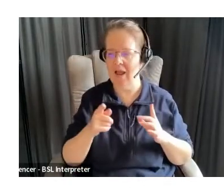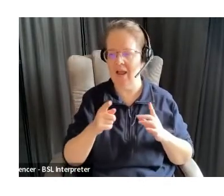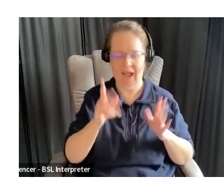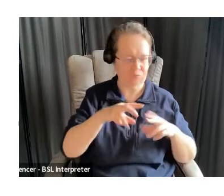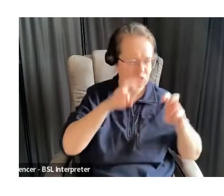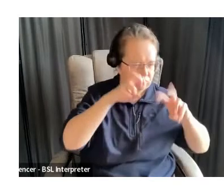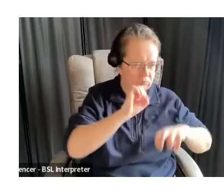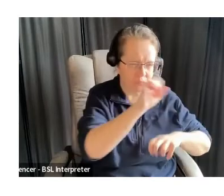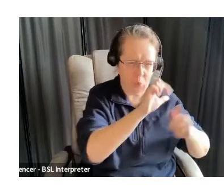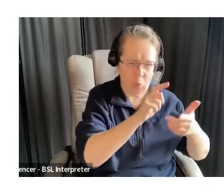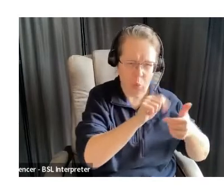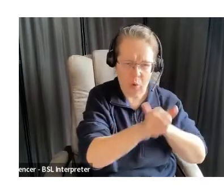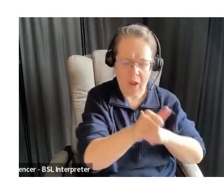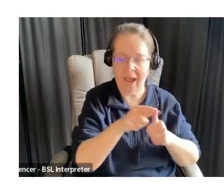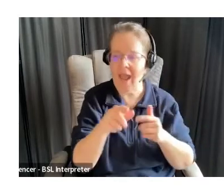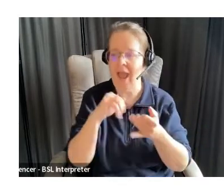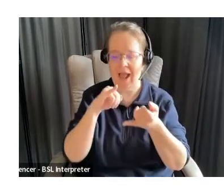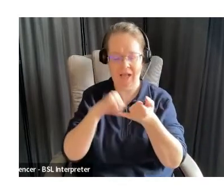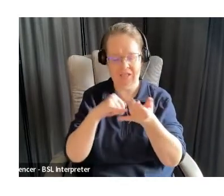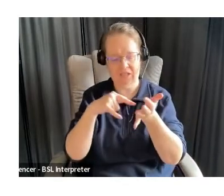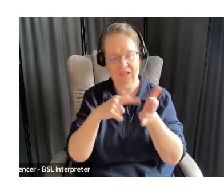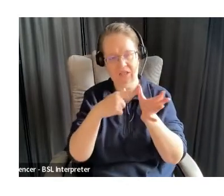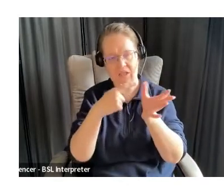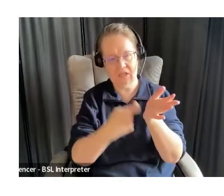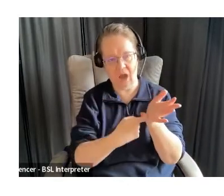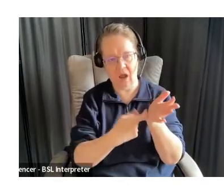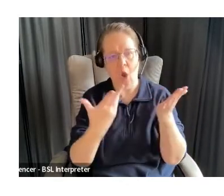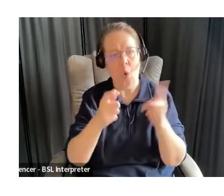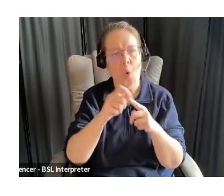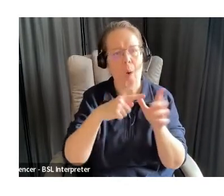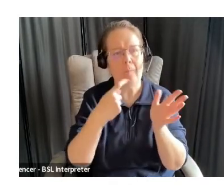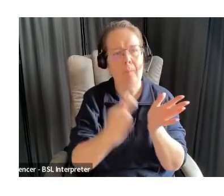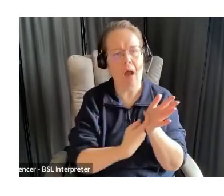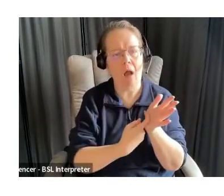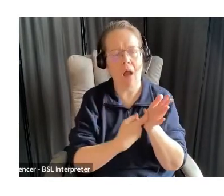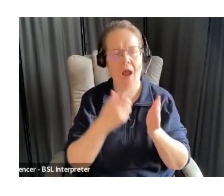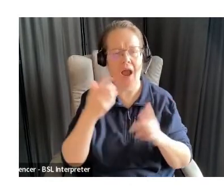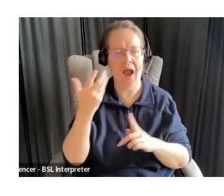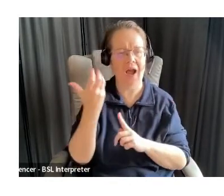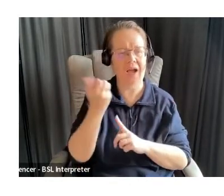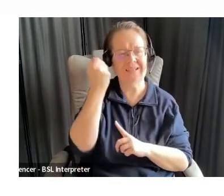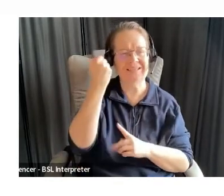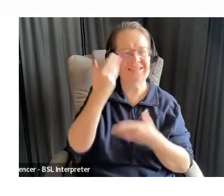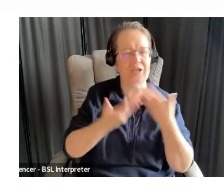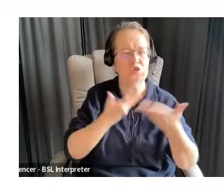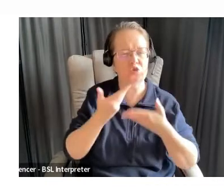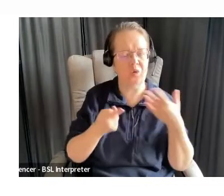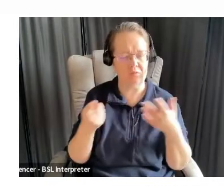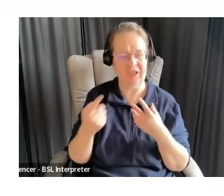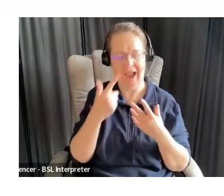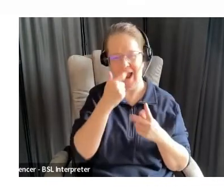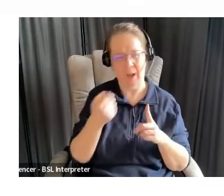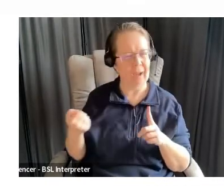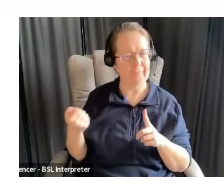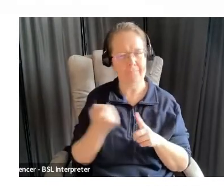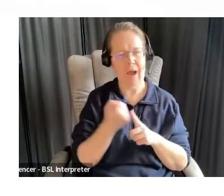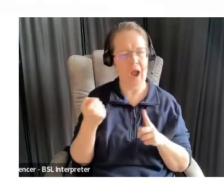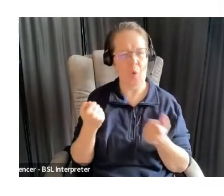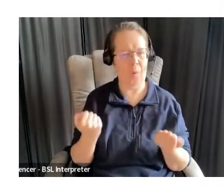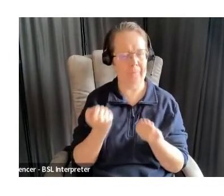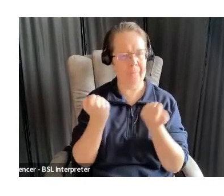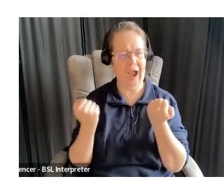prep, but those little star or power success stories can be really, really, really powerful, or a great way of